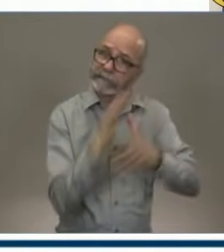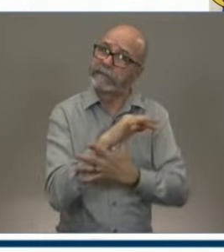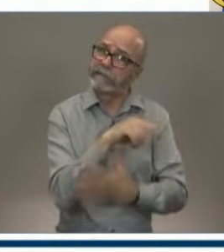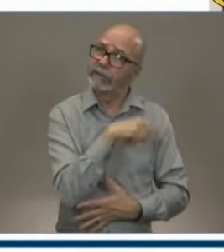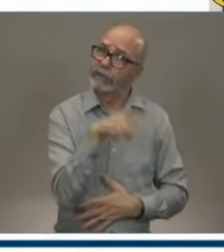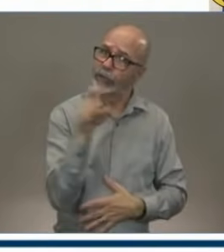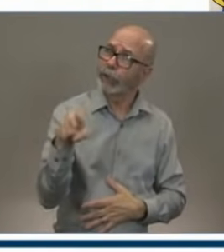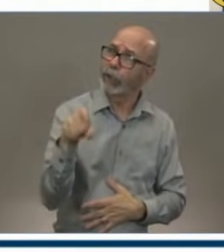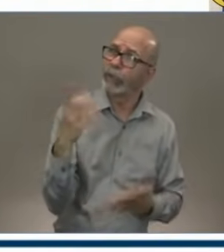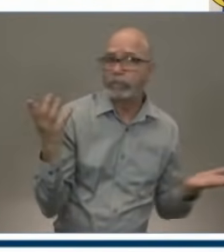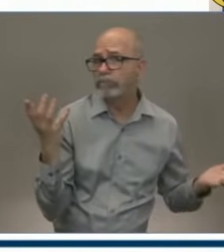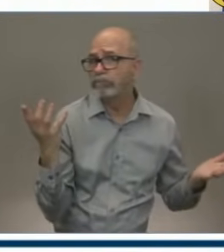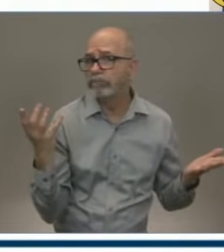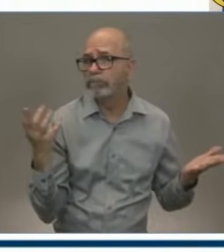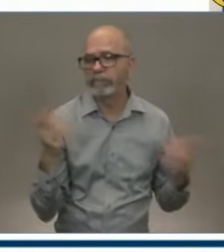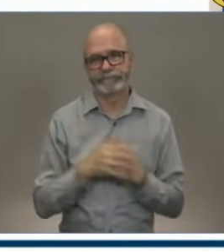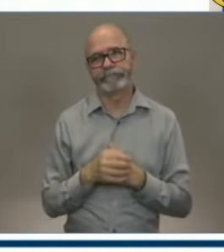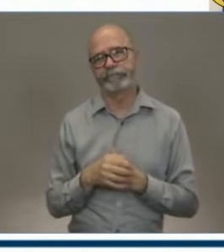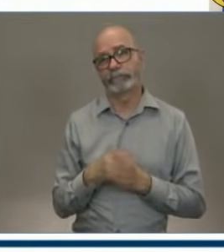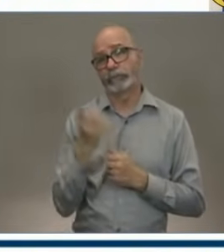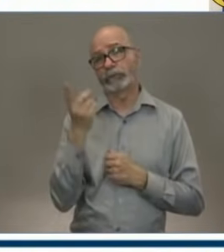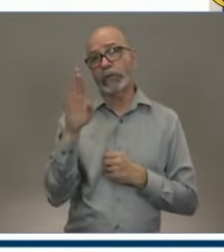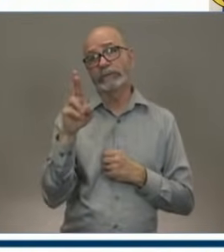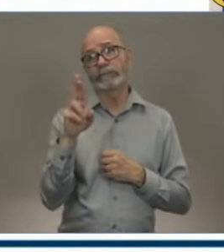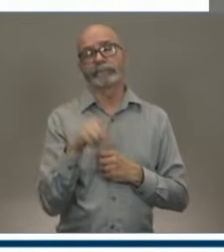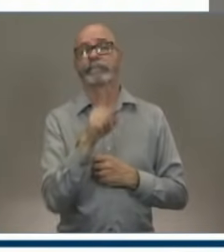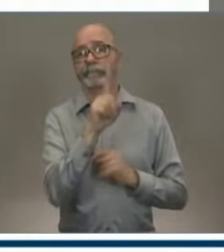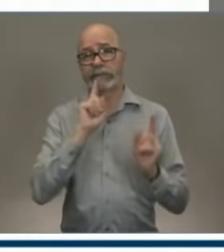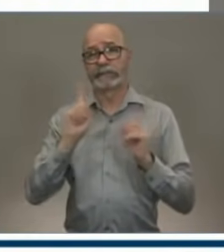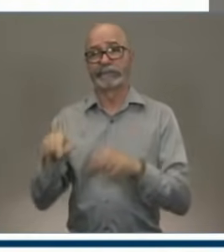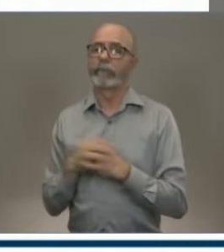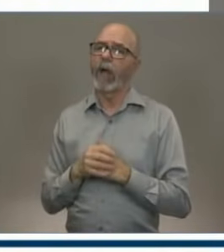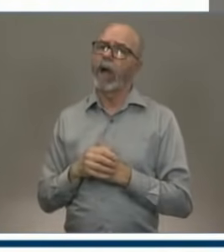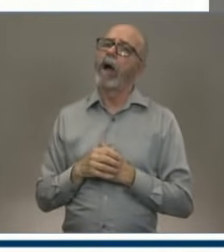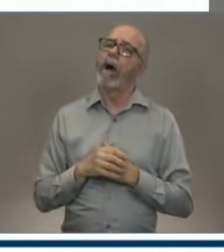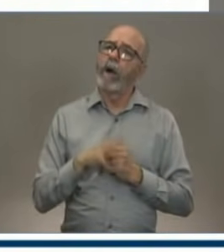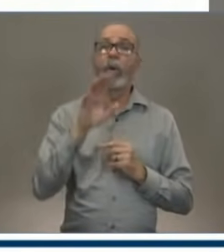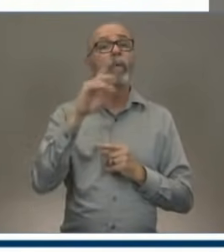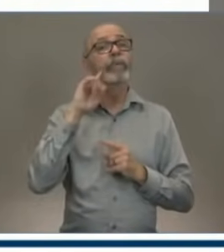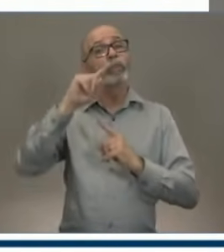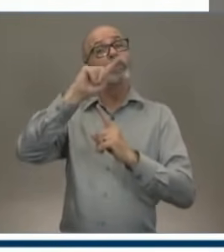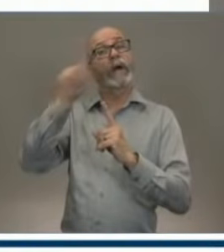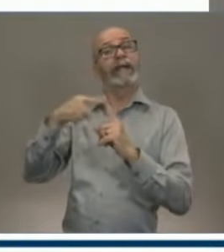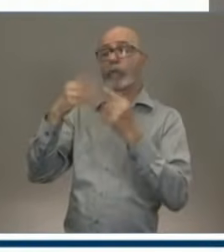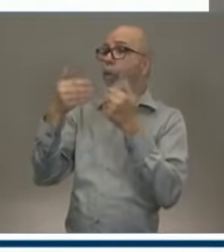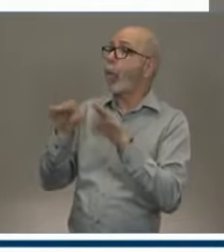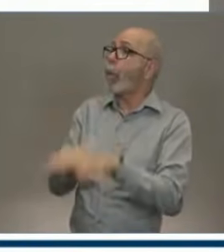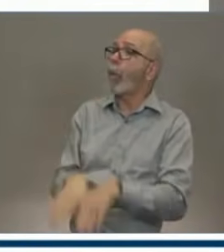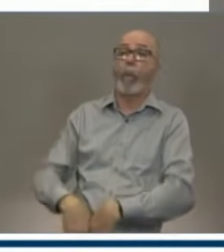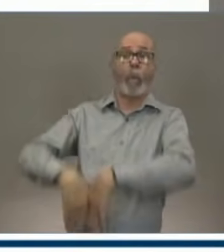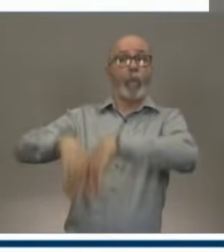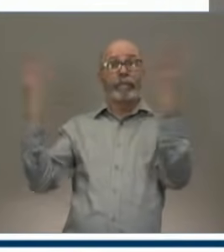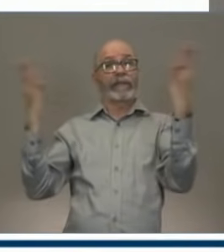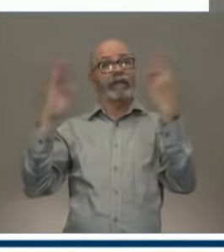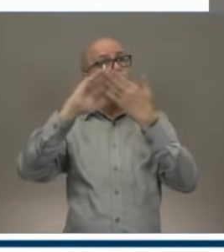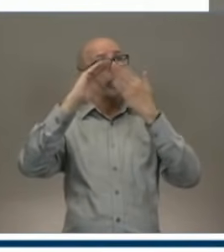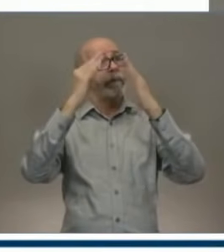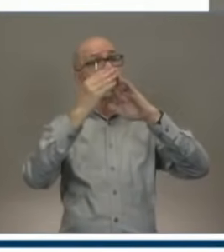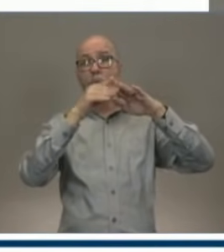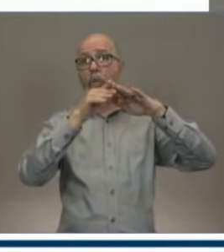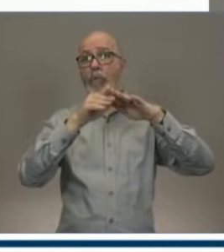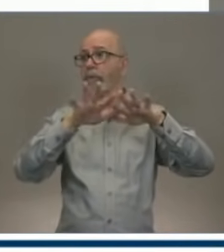along with our general, as we get into general immunization with our community clinics, we've also